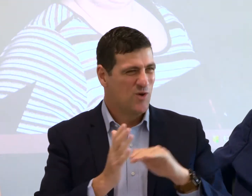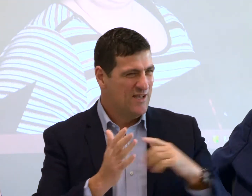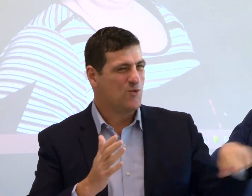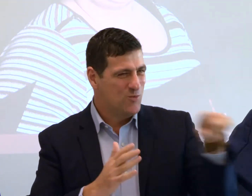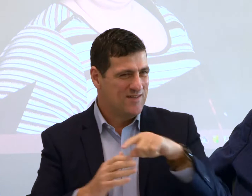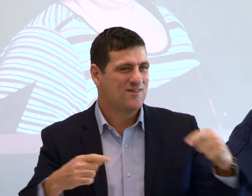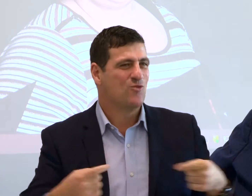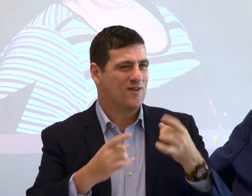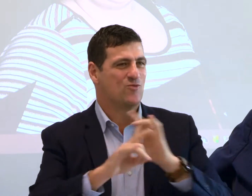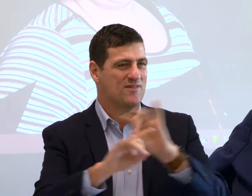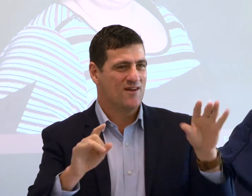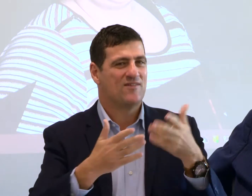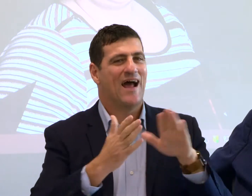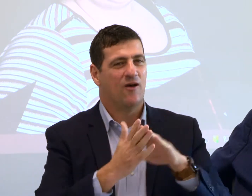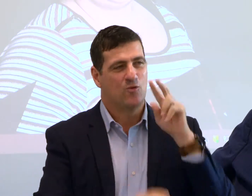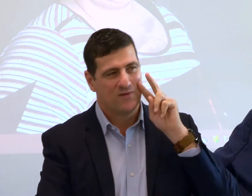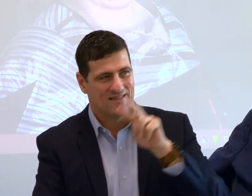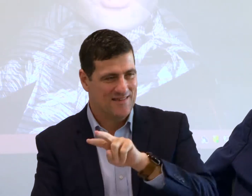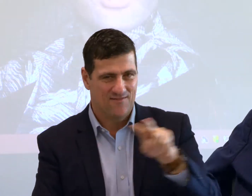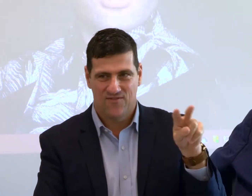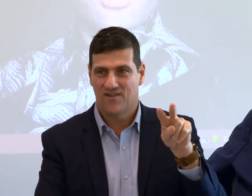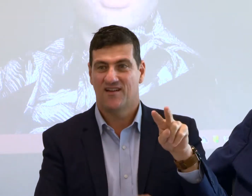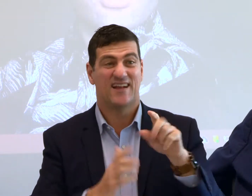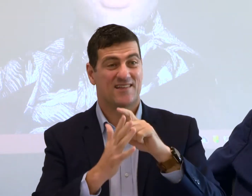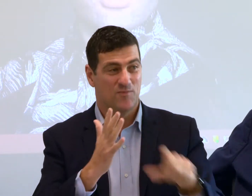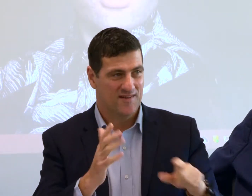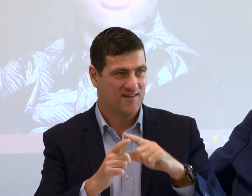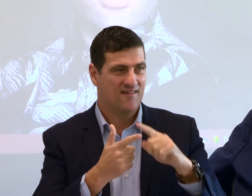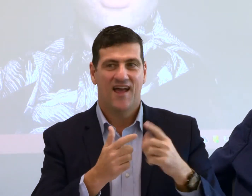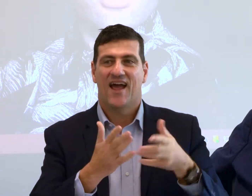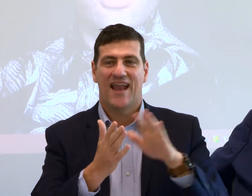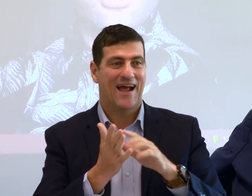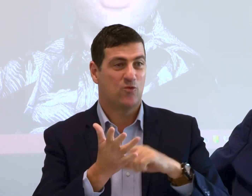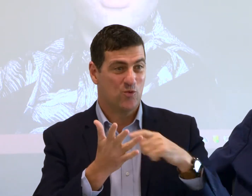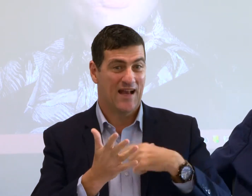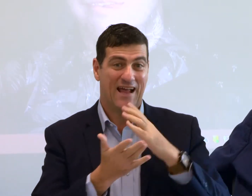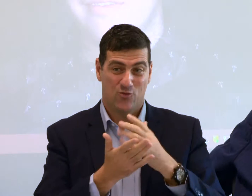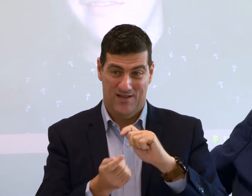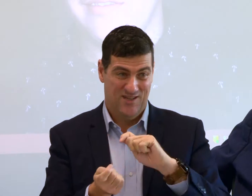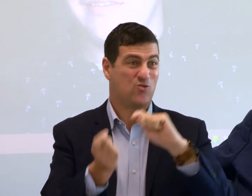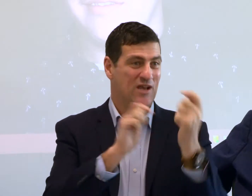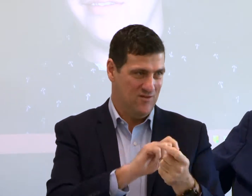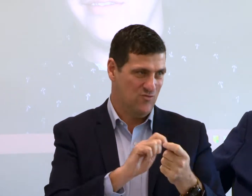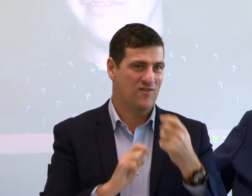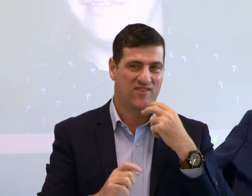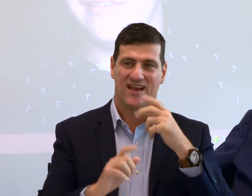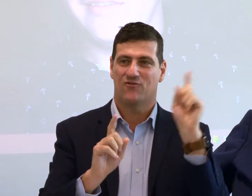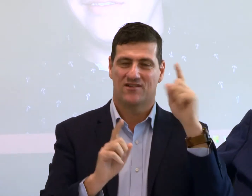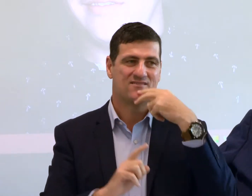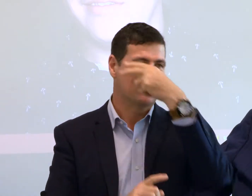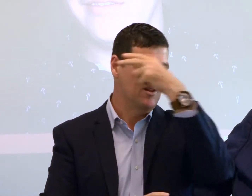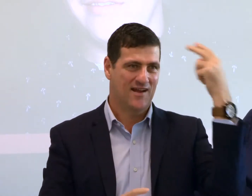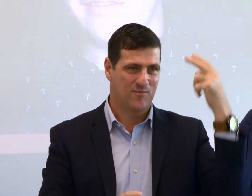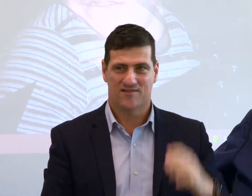have a very different perception. And you need to challenge yourselves as to how you perceive a person with a disability. And how can